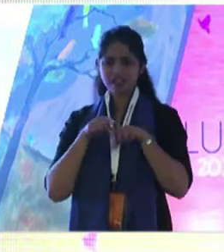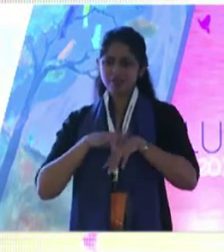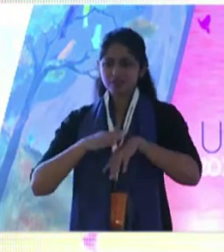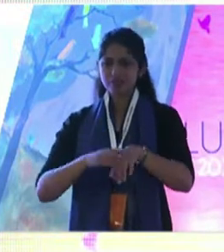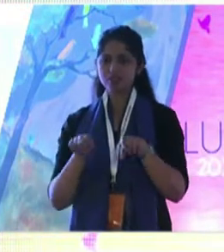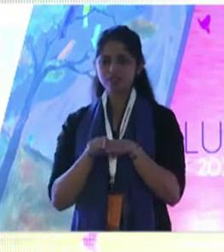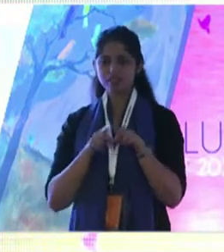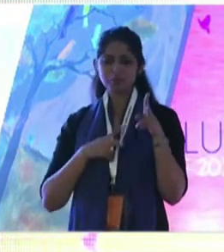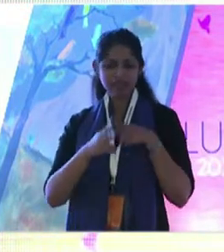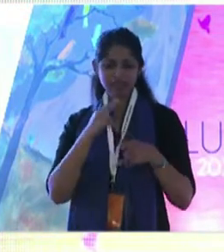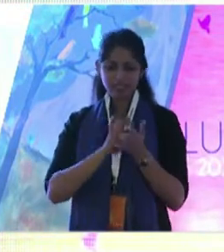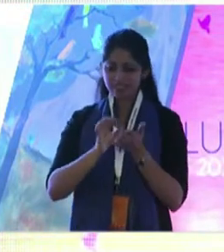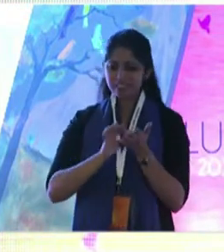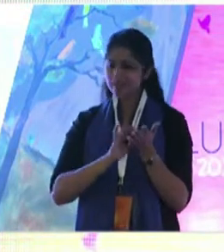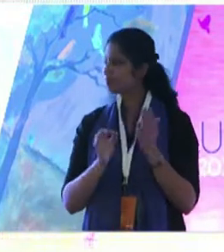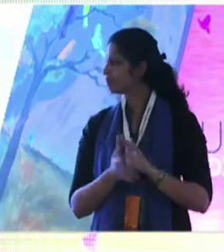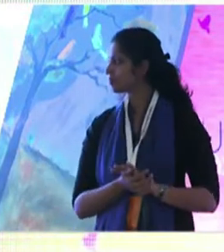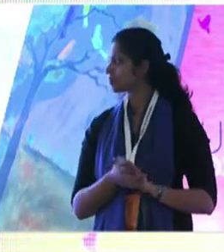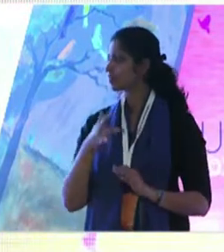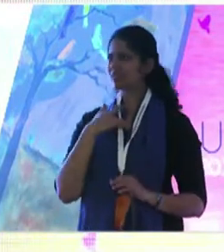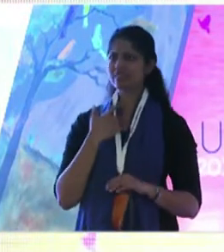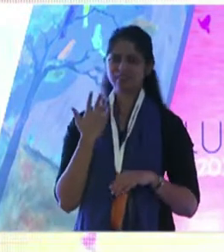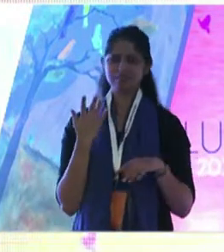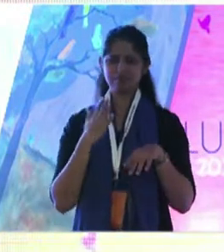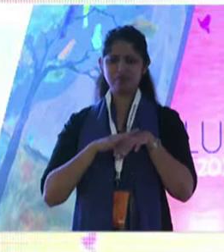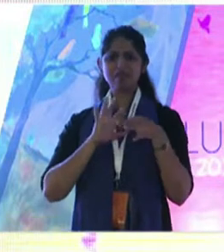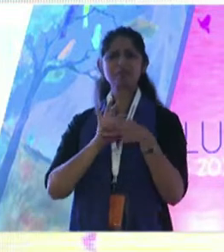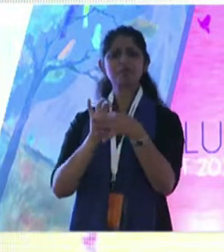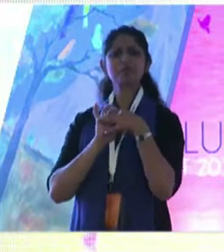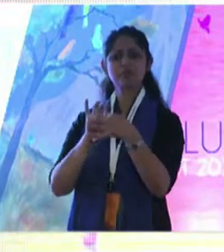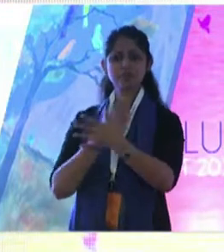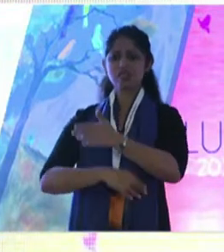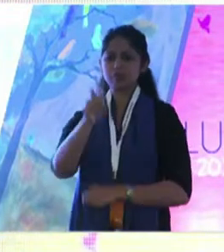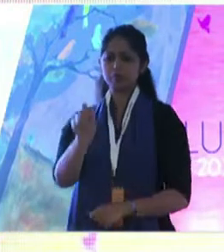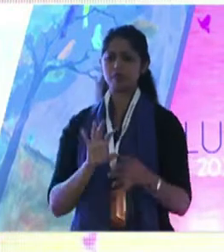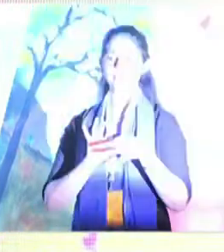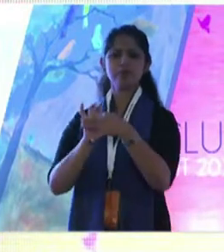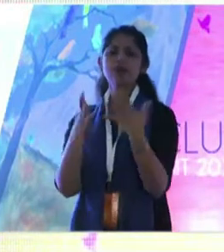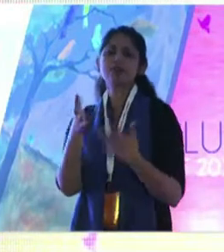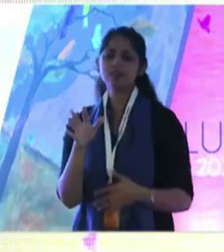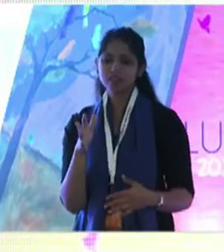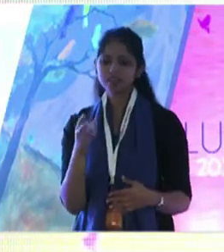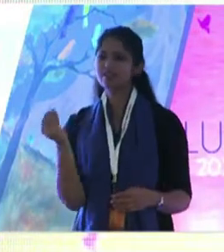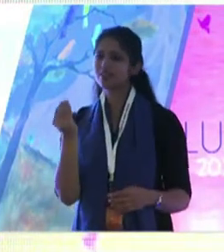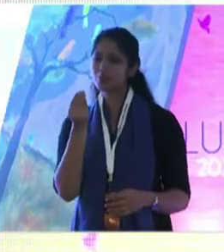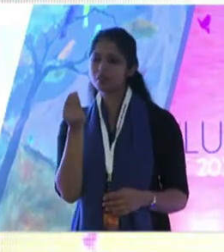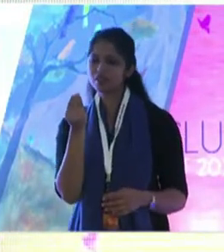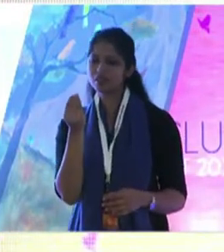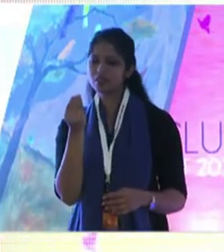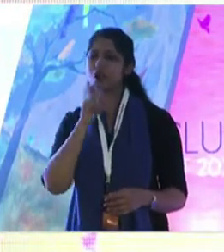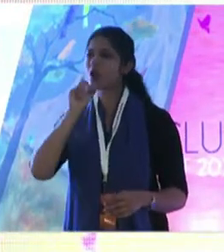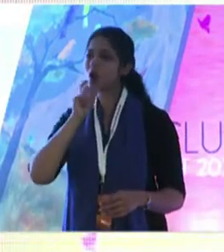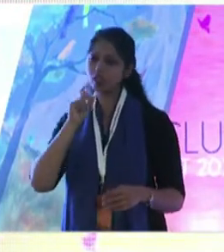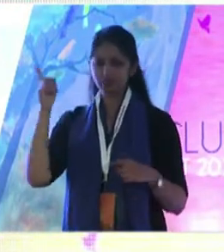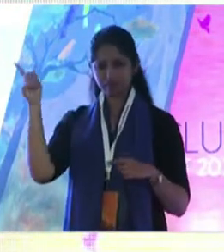really anything to do with, you know, I've not had any close contact with people with disability, except, you know, in college